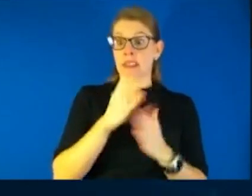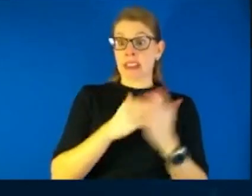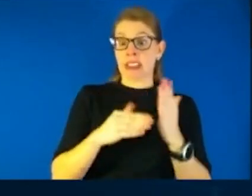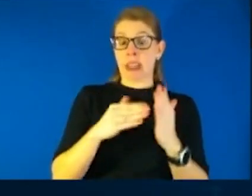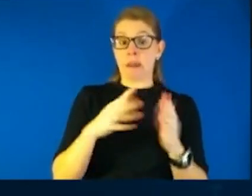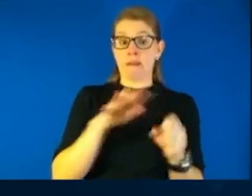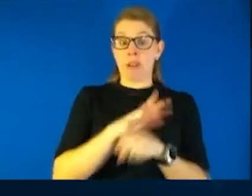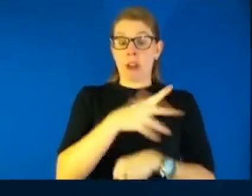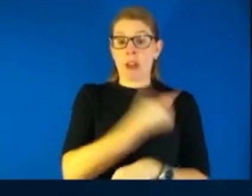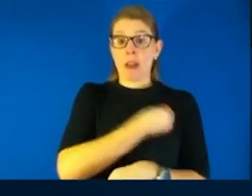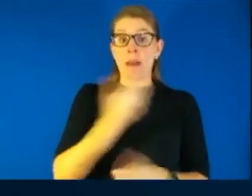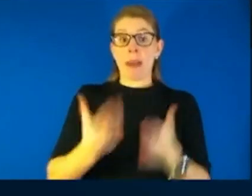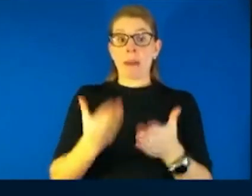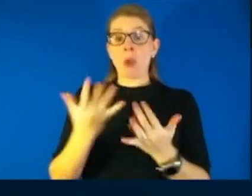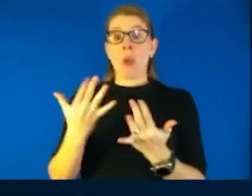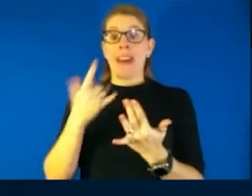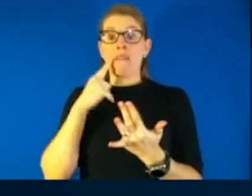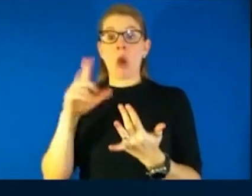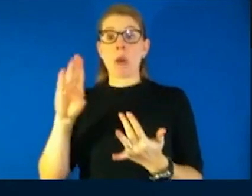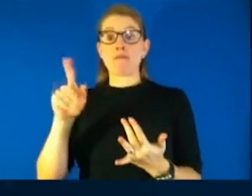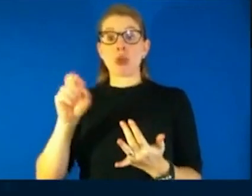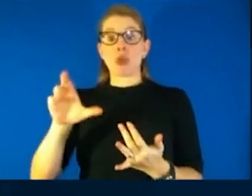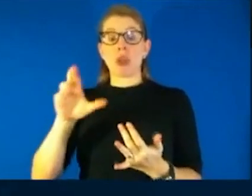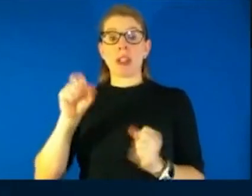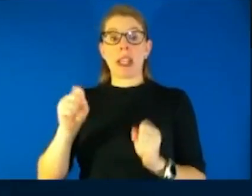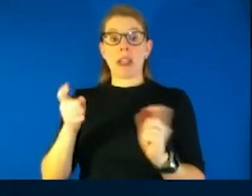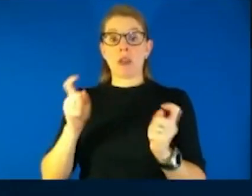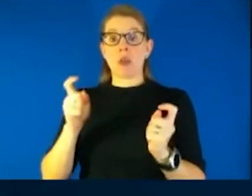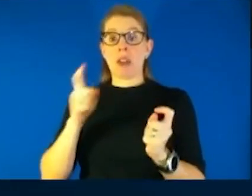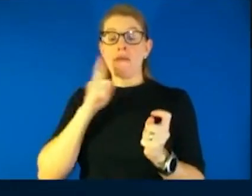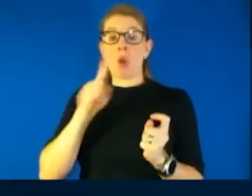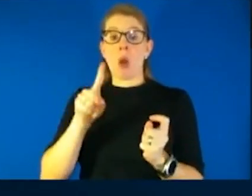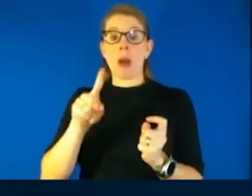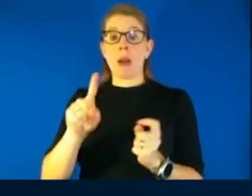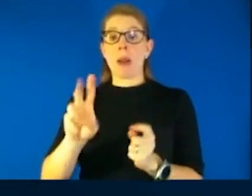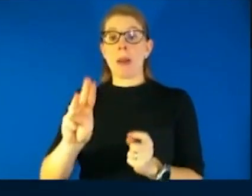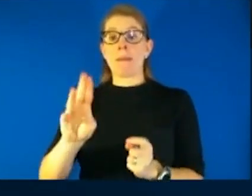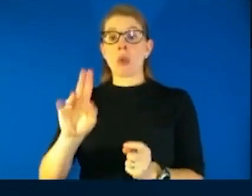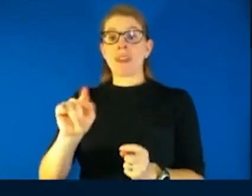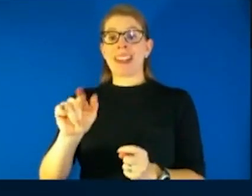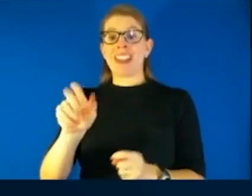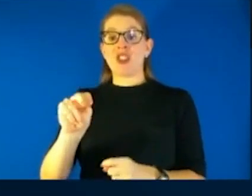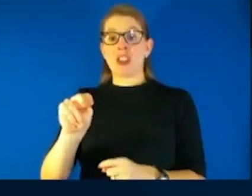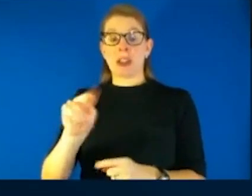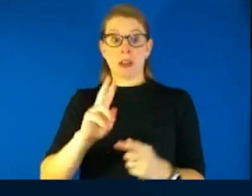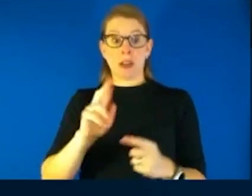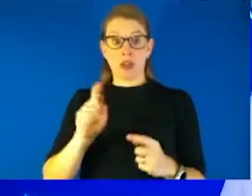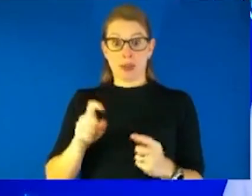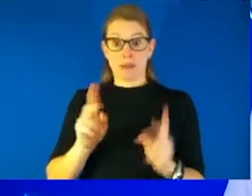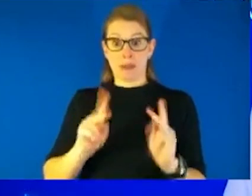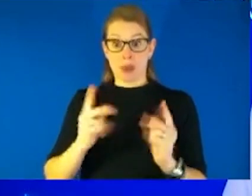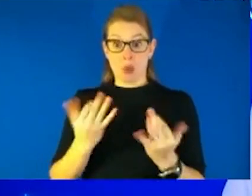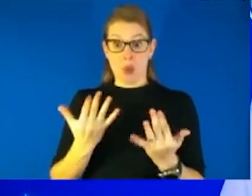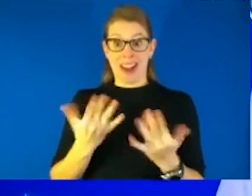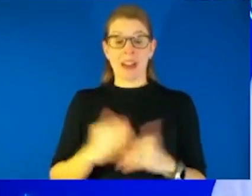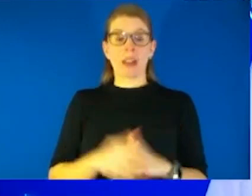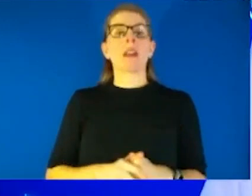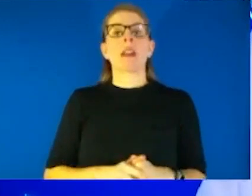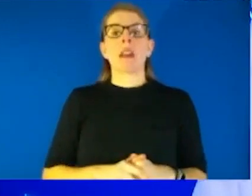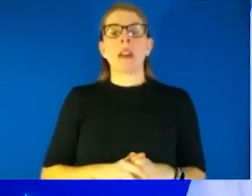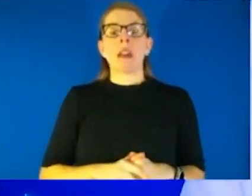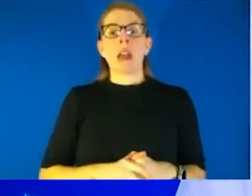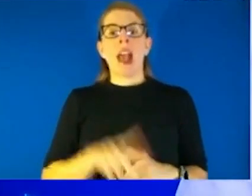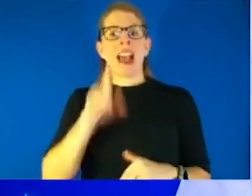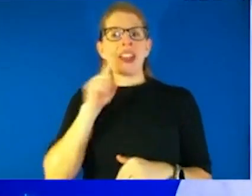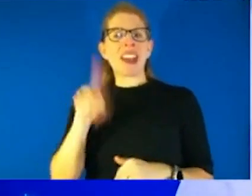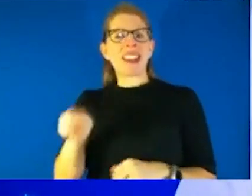booster vaccines so that they can tweak it for the mutation. Is that happening? Should people wait? So I think they are working on it